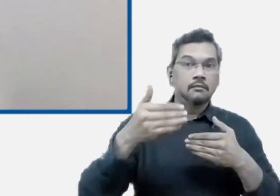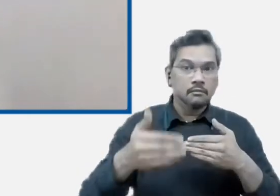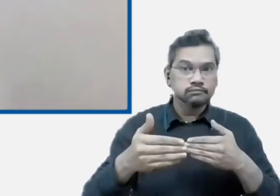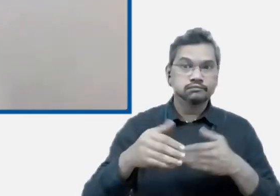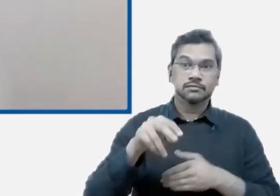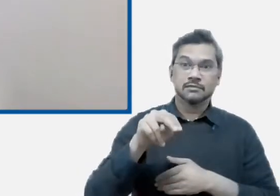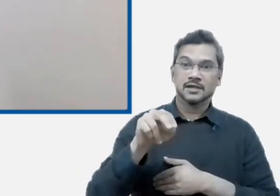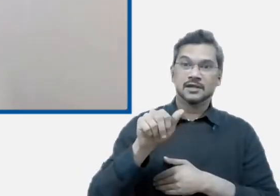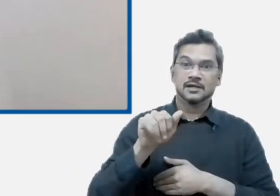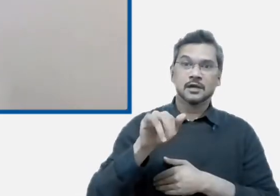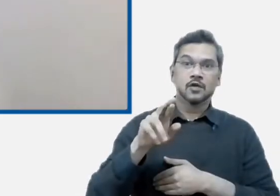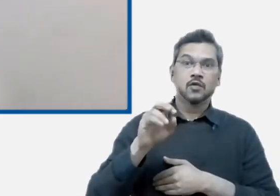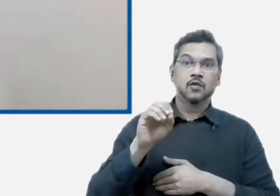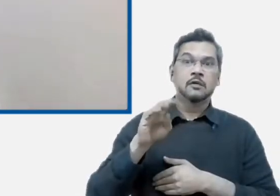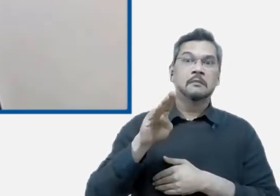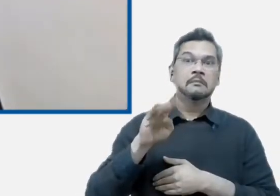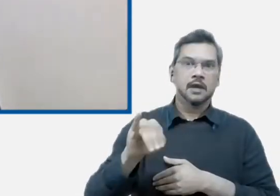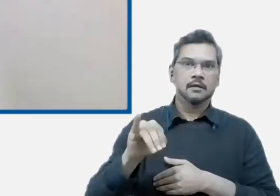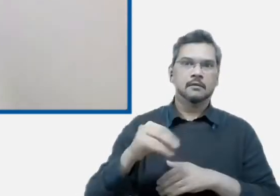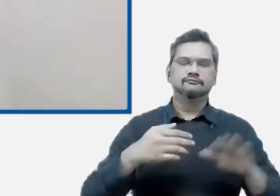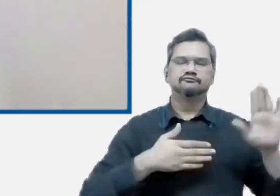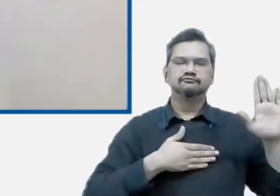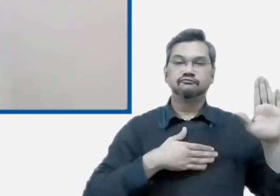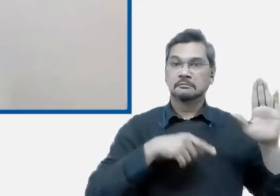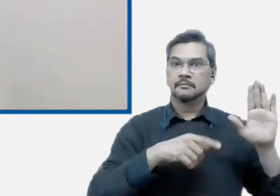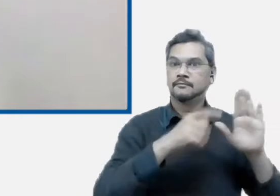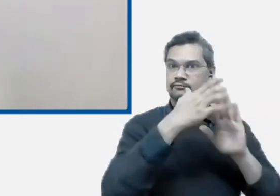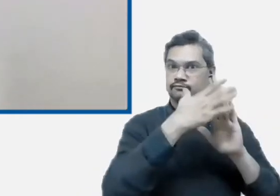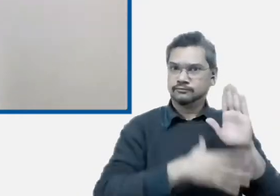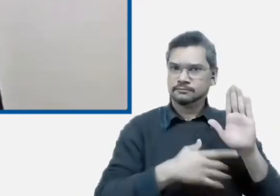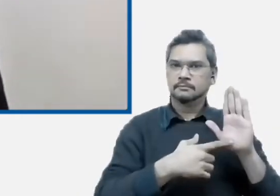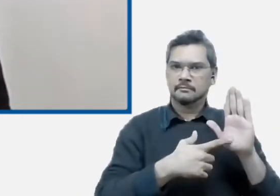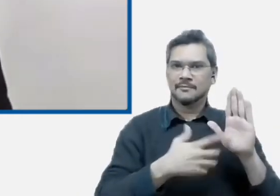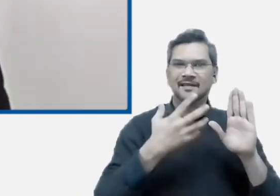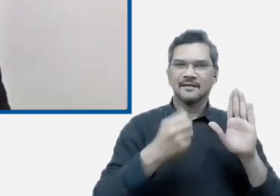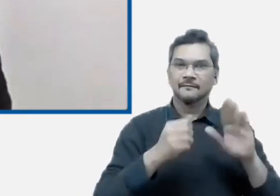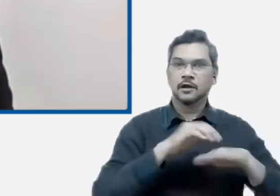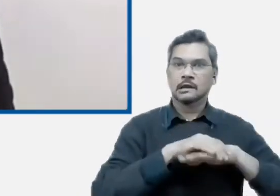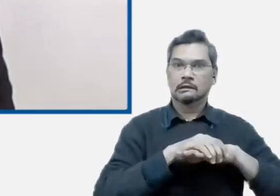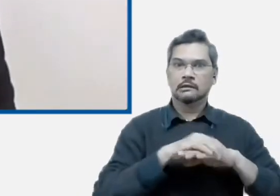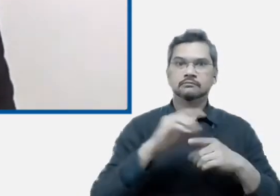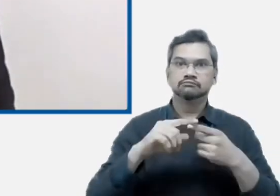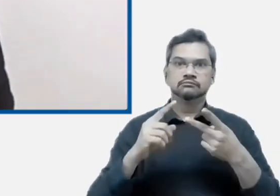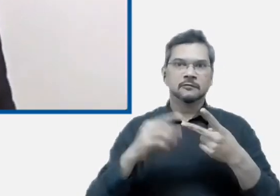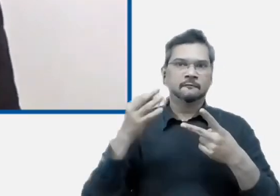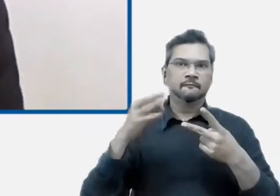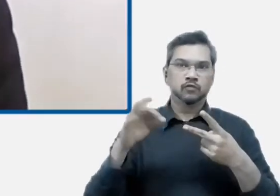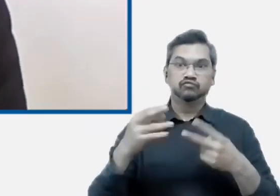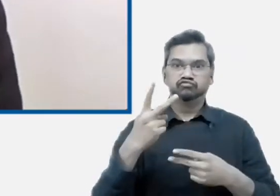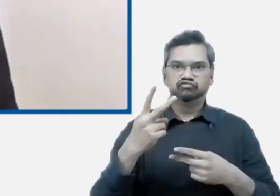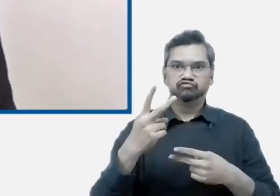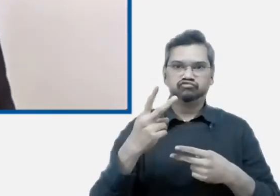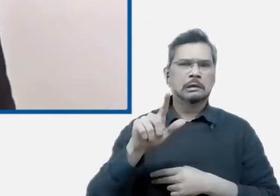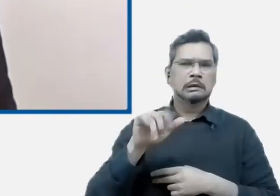English version, and we'll provide you a French version on the link that is attached to it. So without